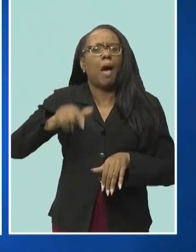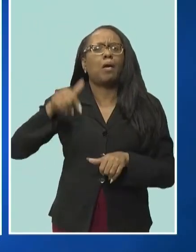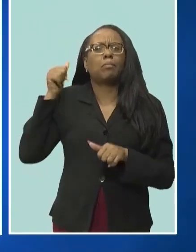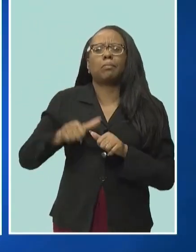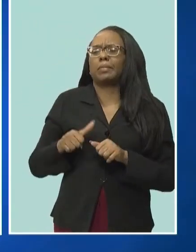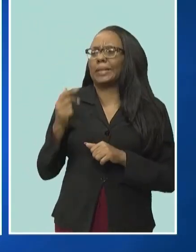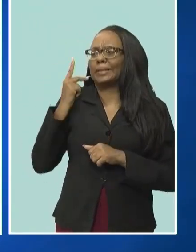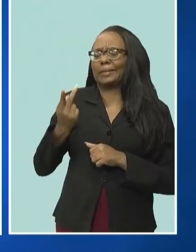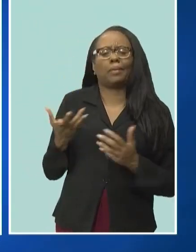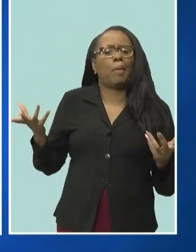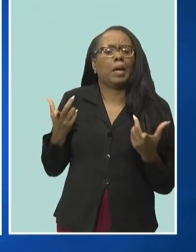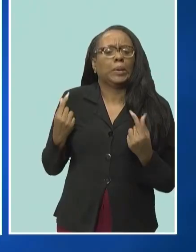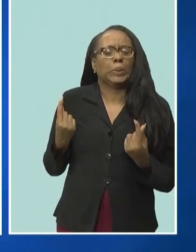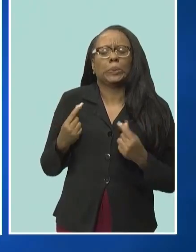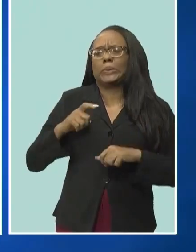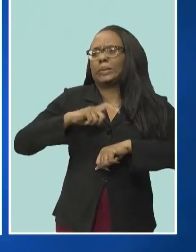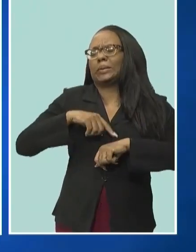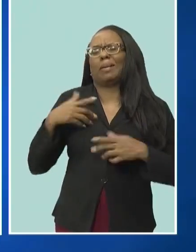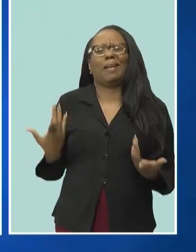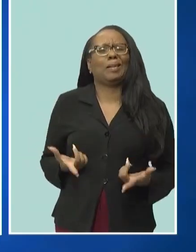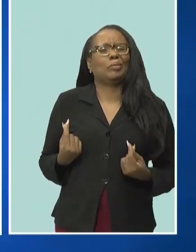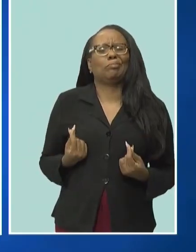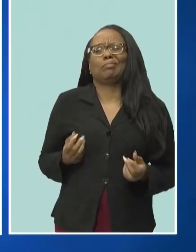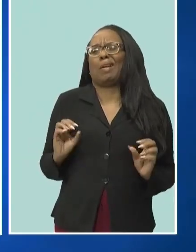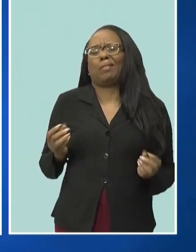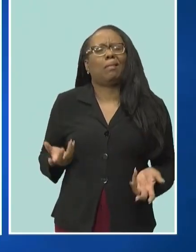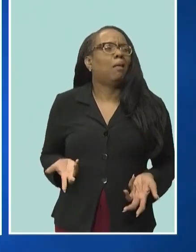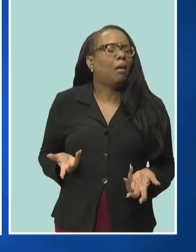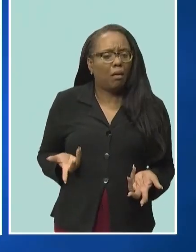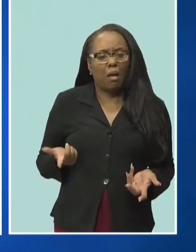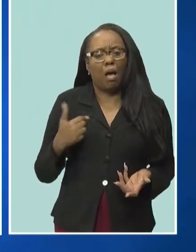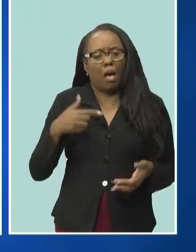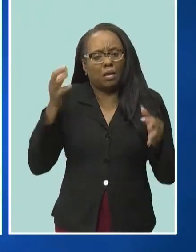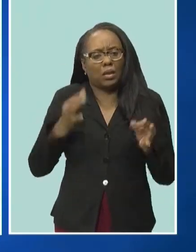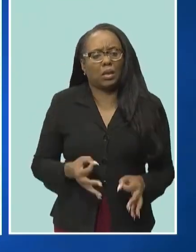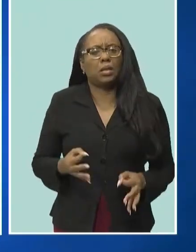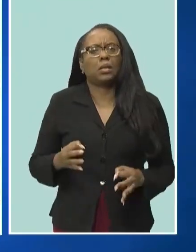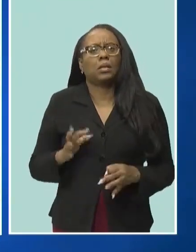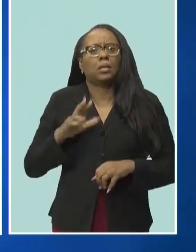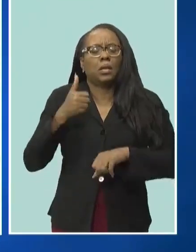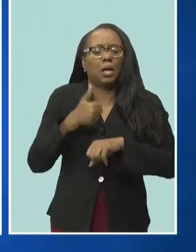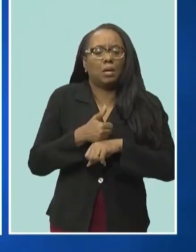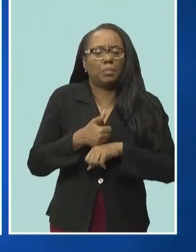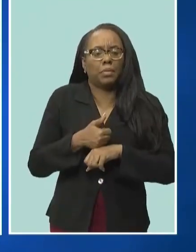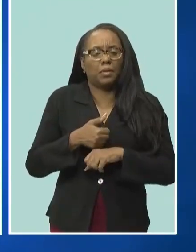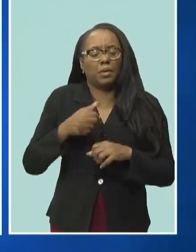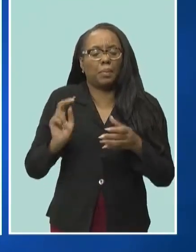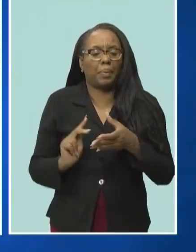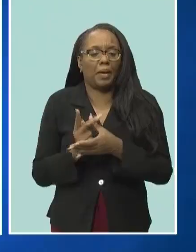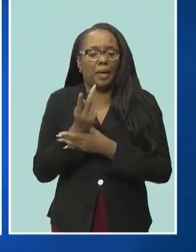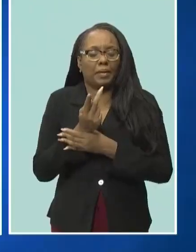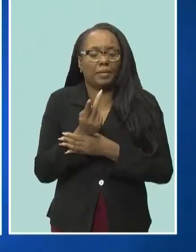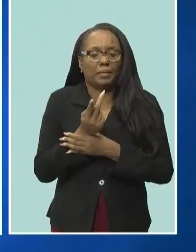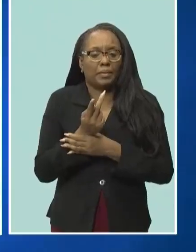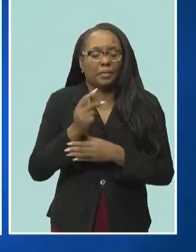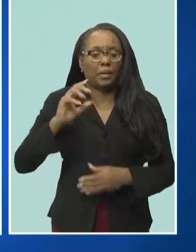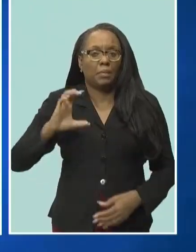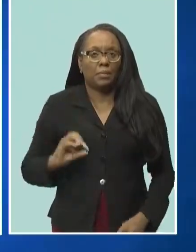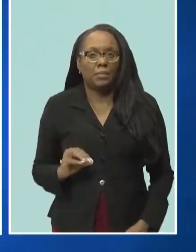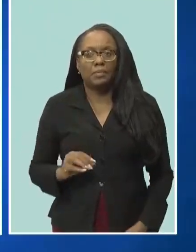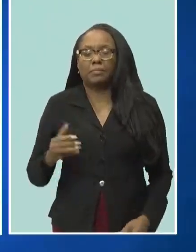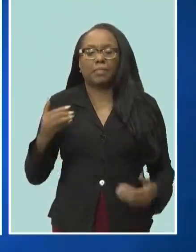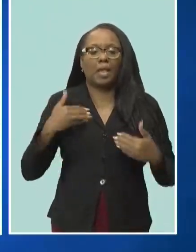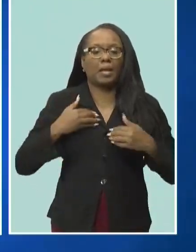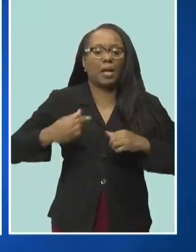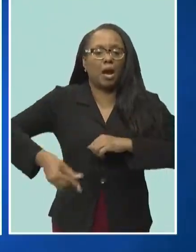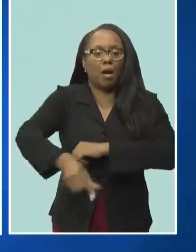find ways to fill the time. So what we ended up doing was starting a plant nursery. I had an interest in gardening for a number of